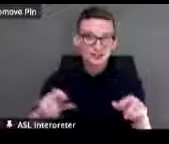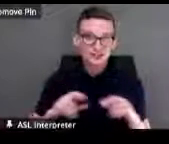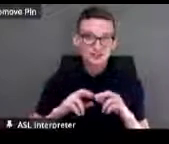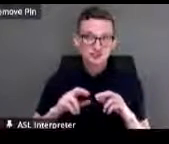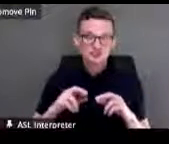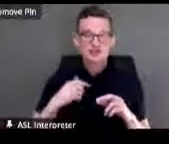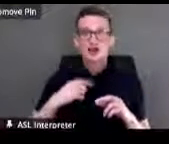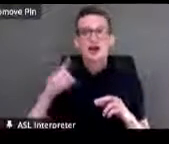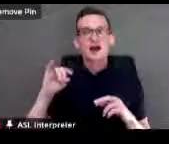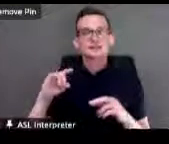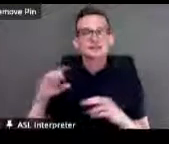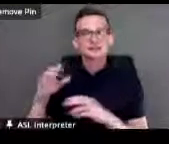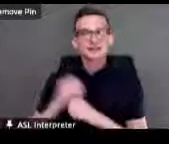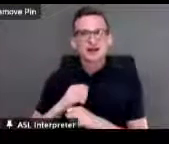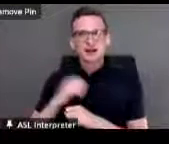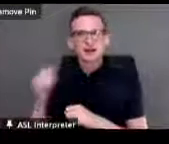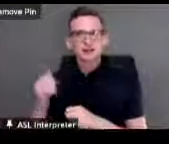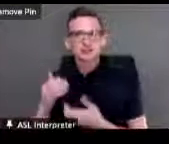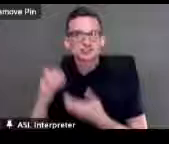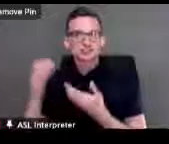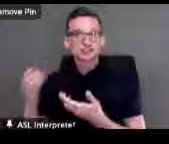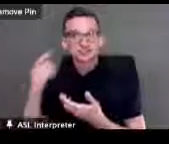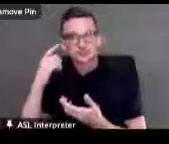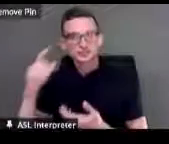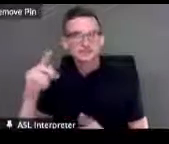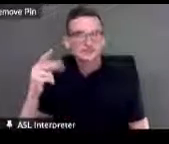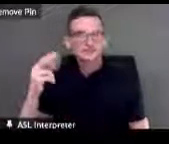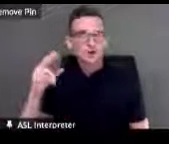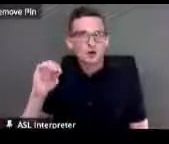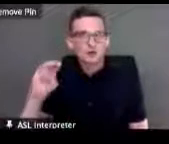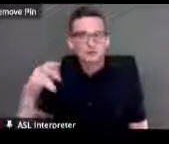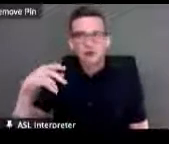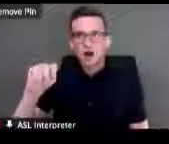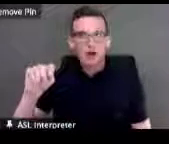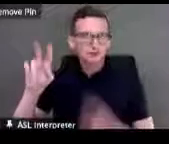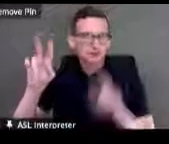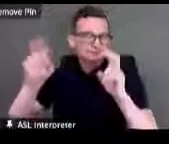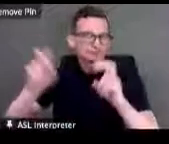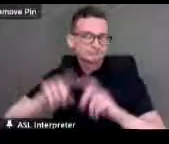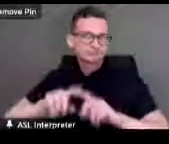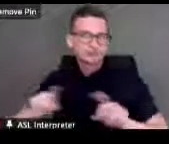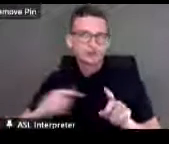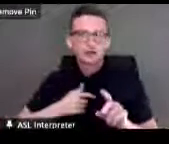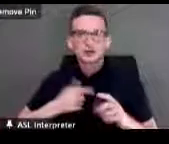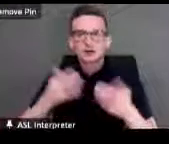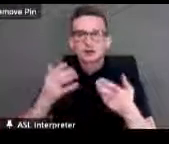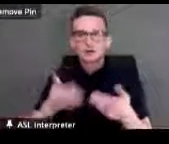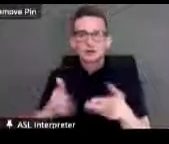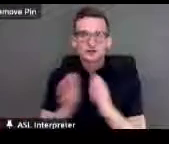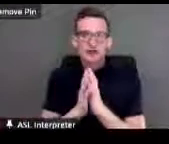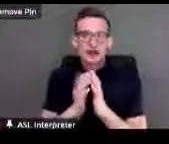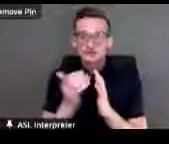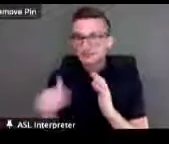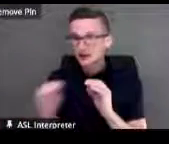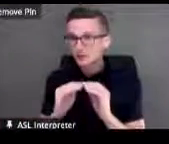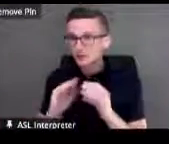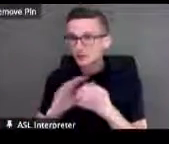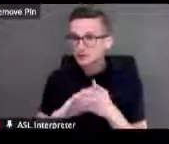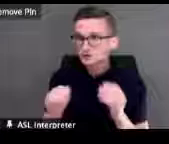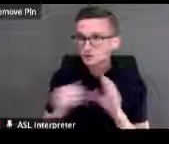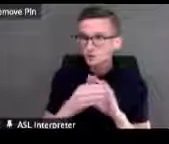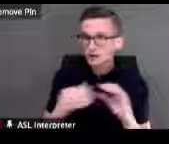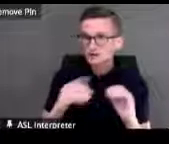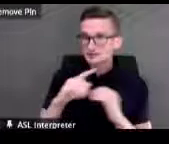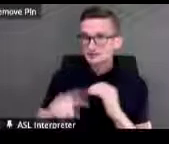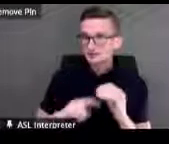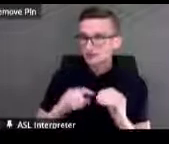suggestion of a prompt, but I thought I'd ask about any other stories you might want to share with us about the region.